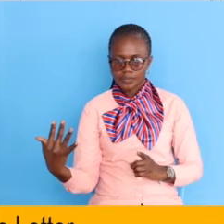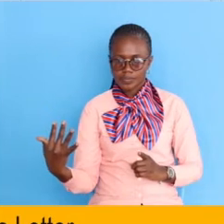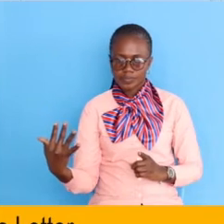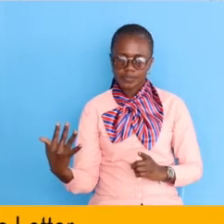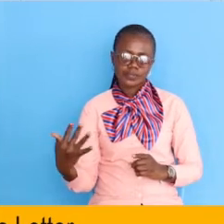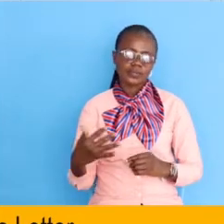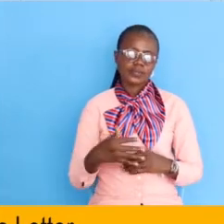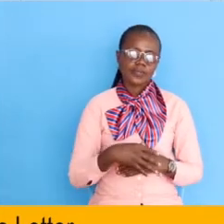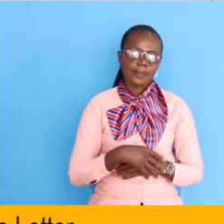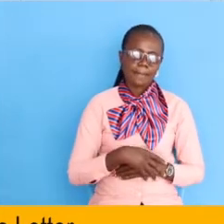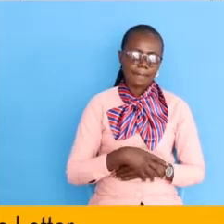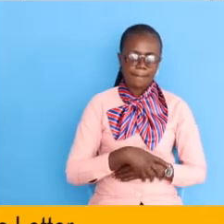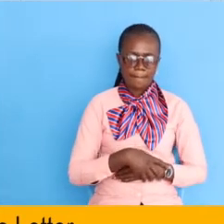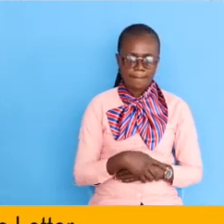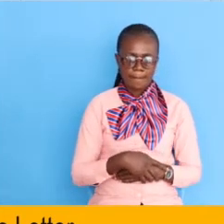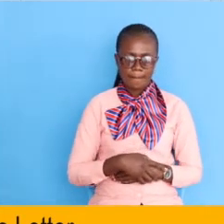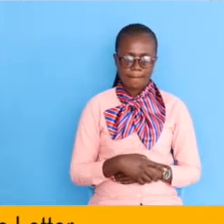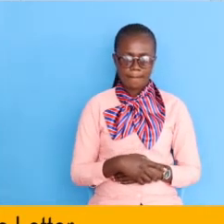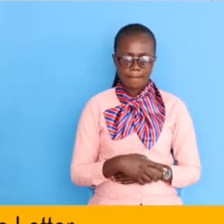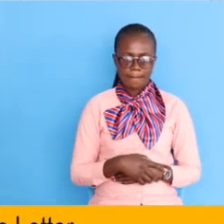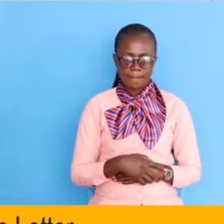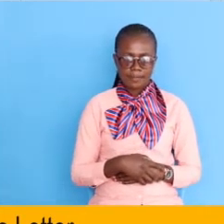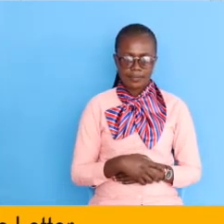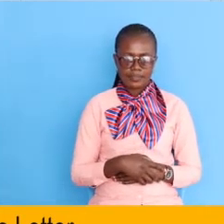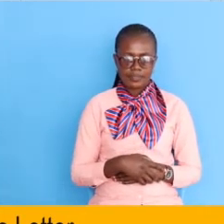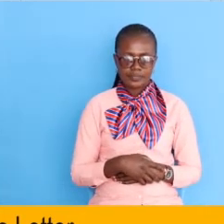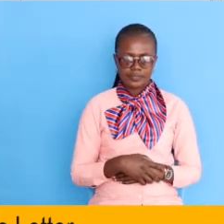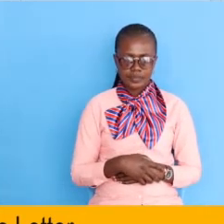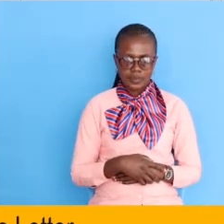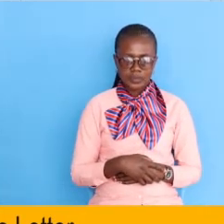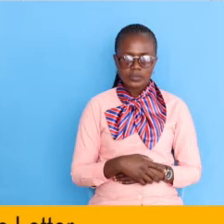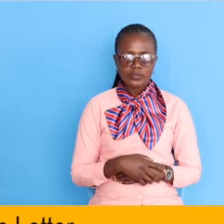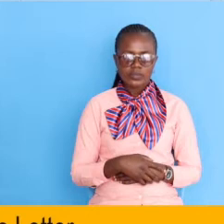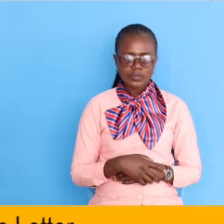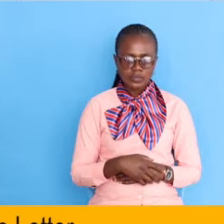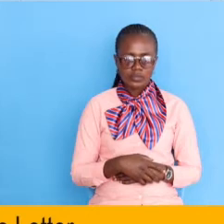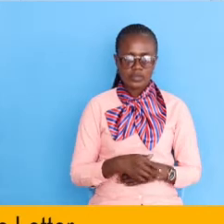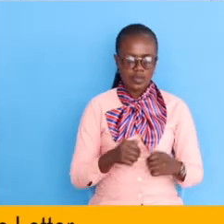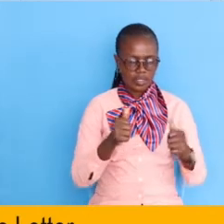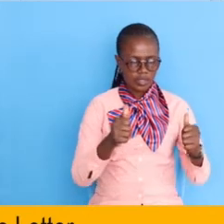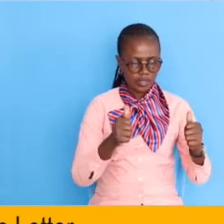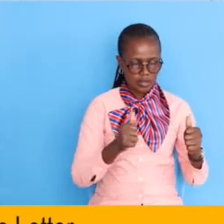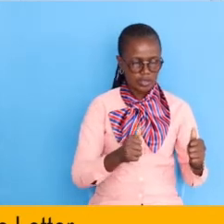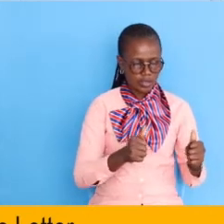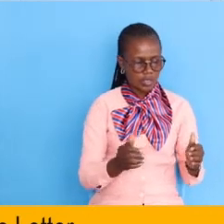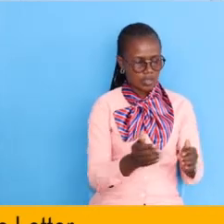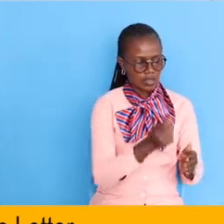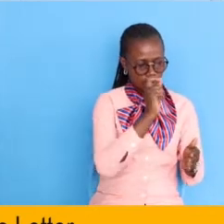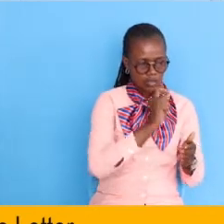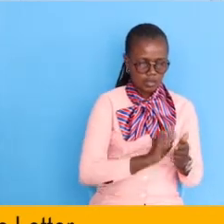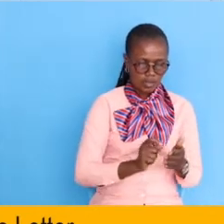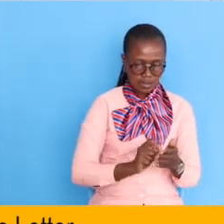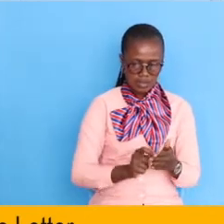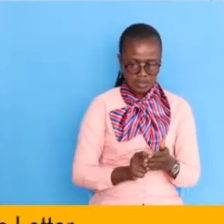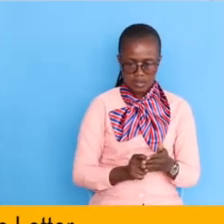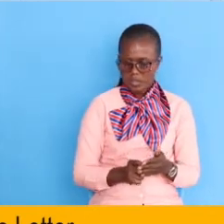other, is a TH and or ND or ST. It depends on the number and or it depends on